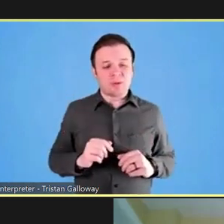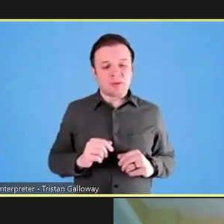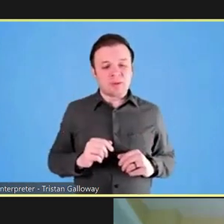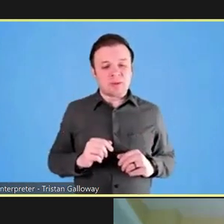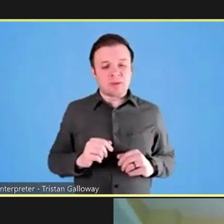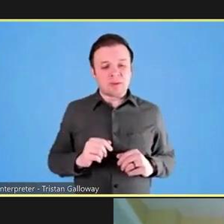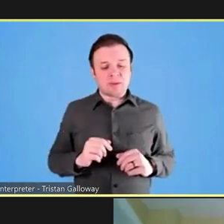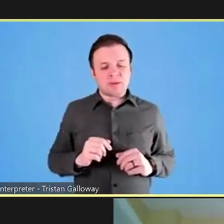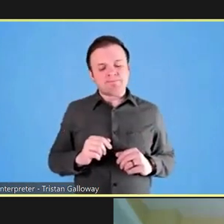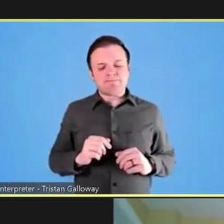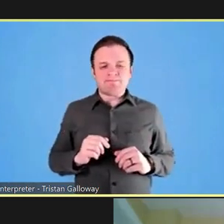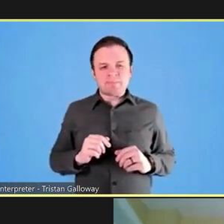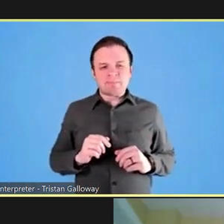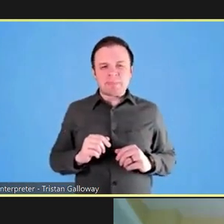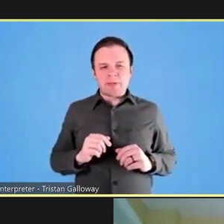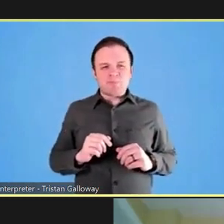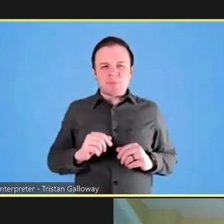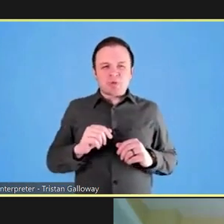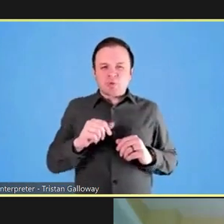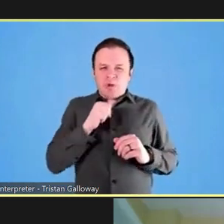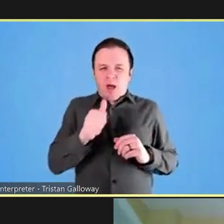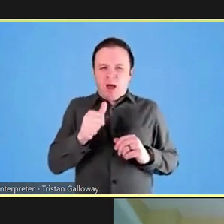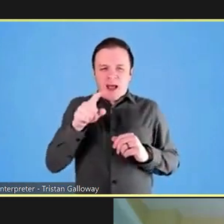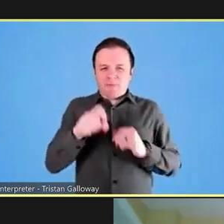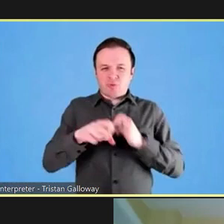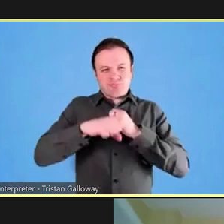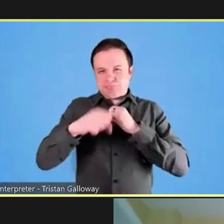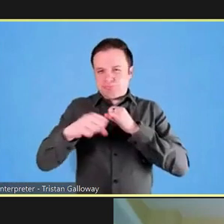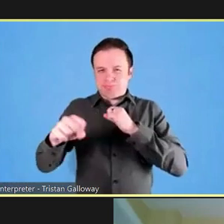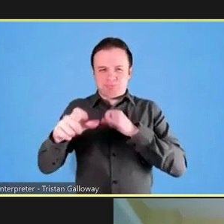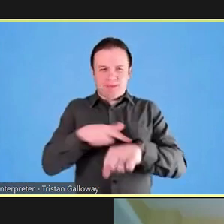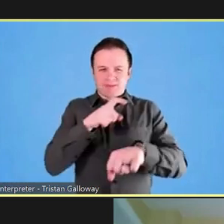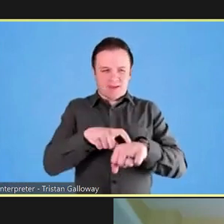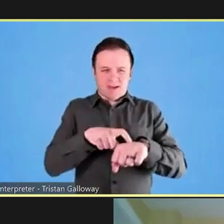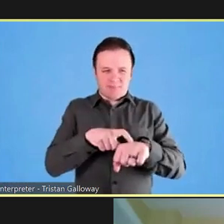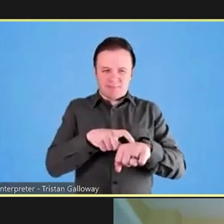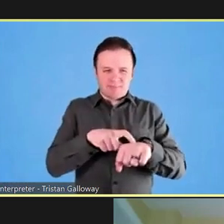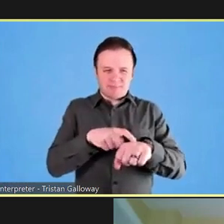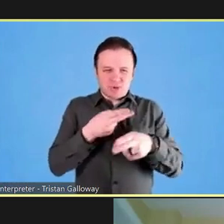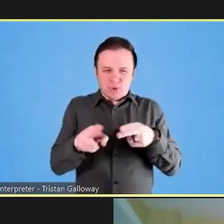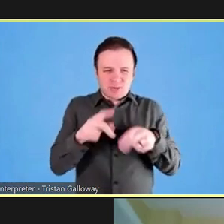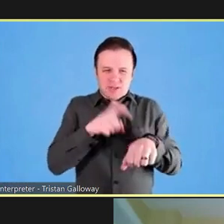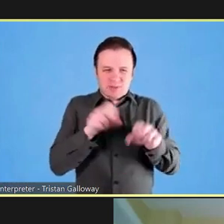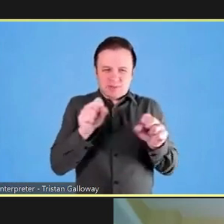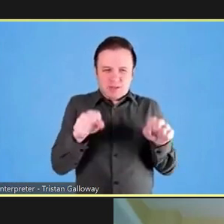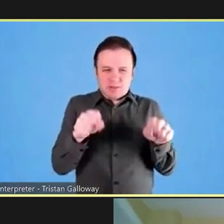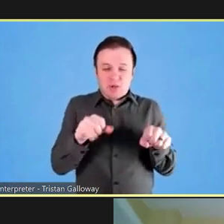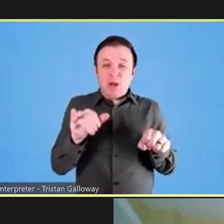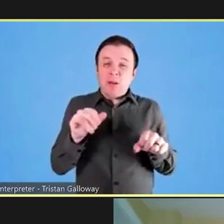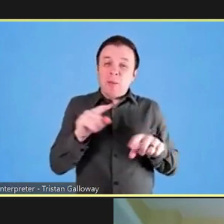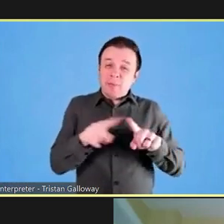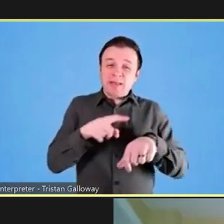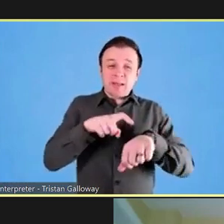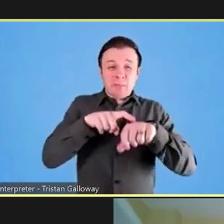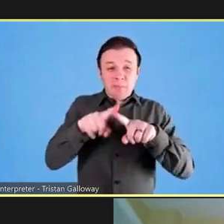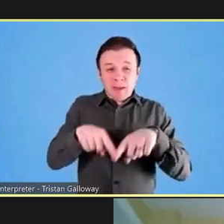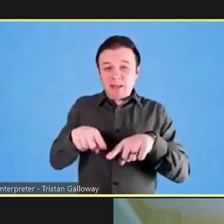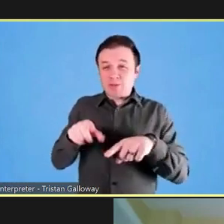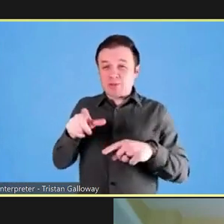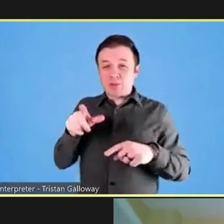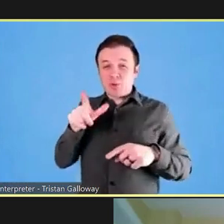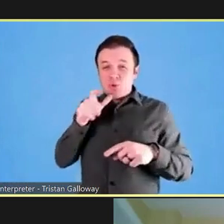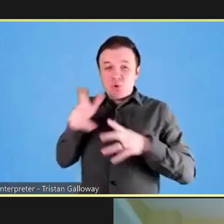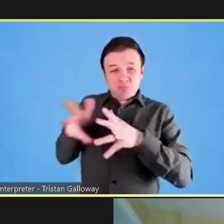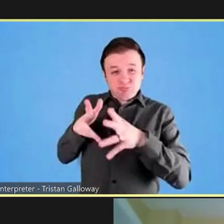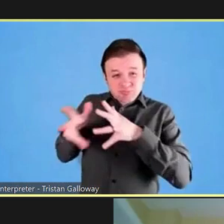take as little time as possible. A lot of it depends on if the person you're engaging with knows those answers